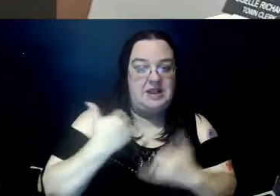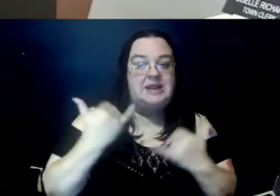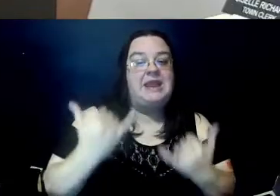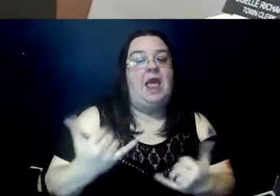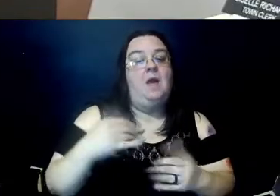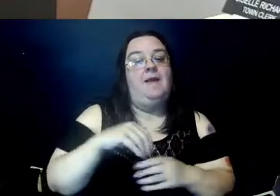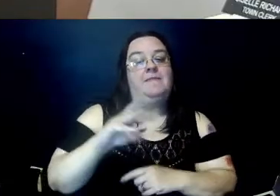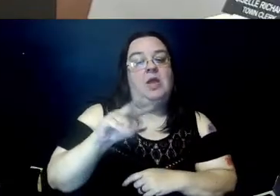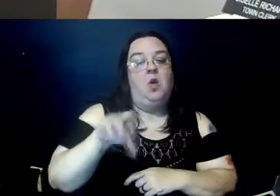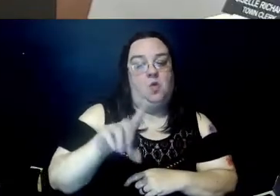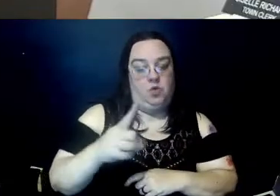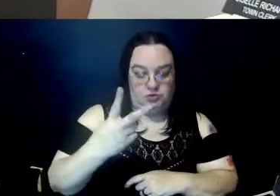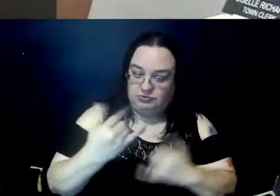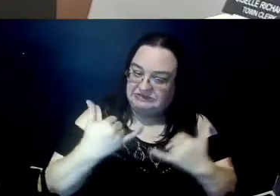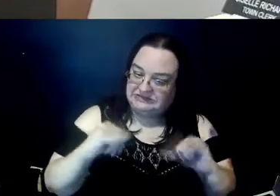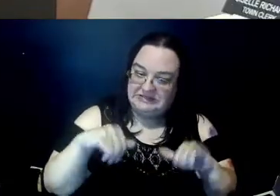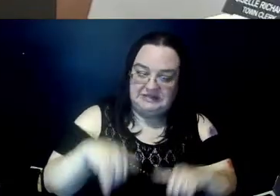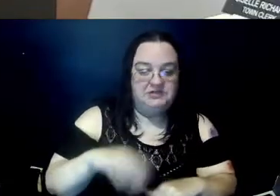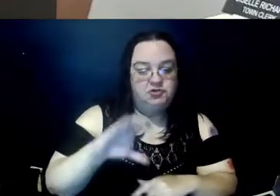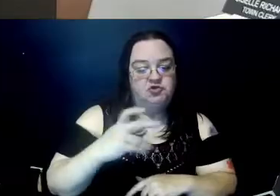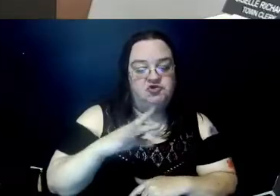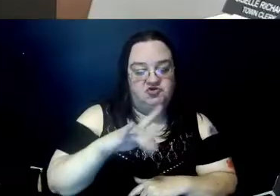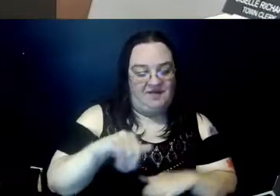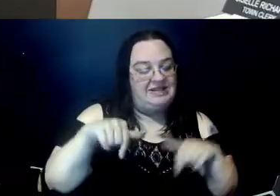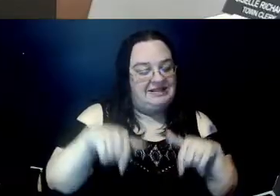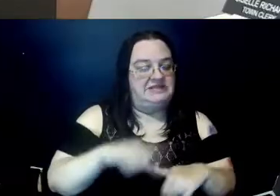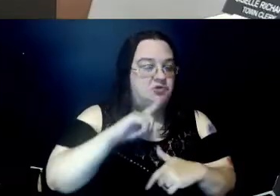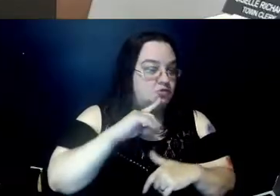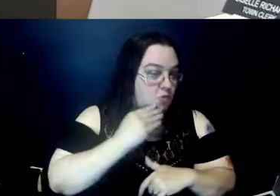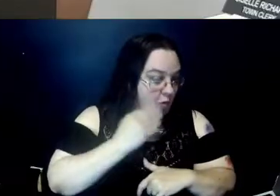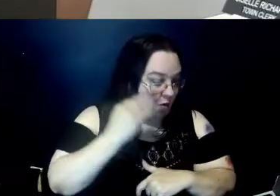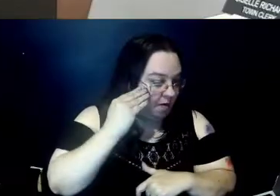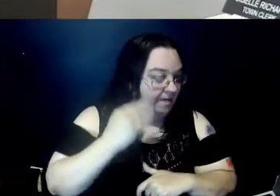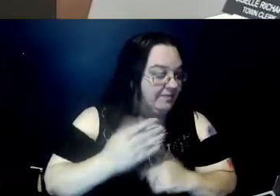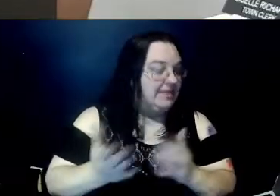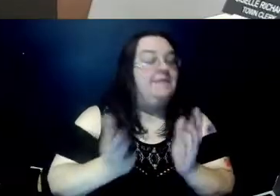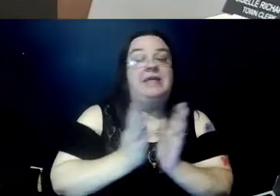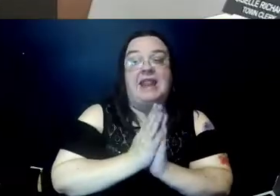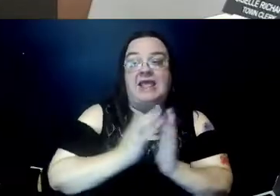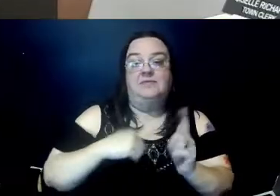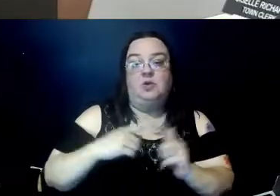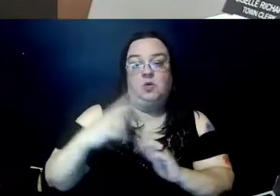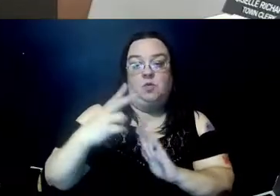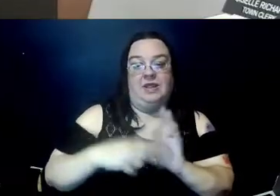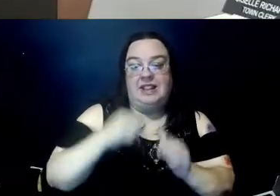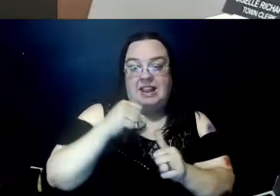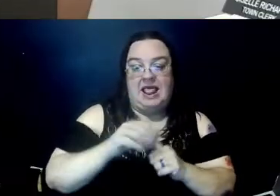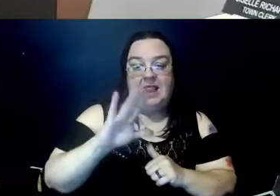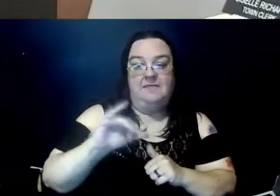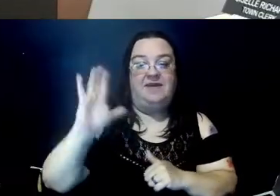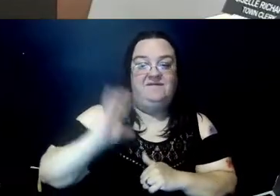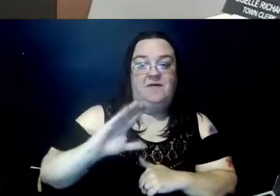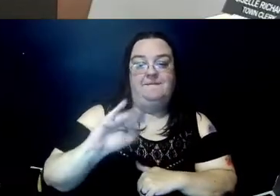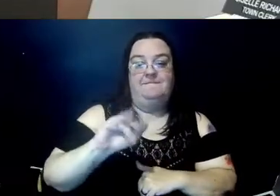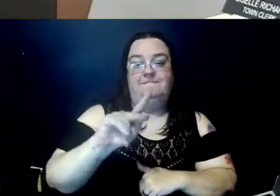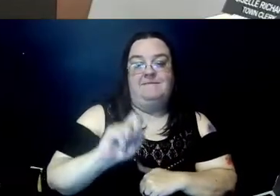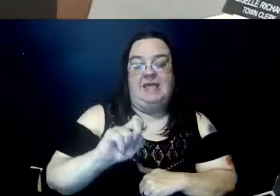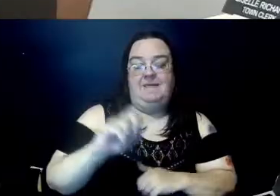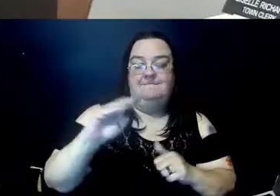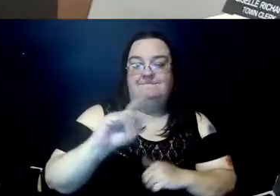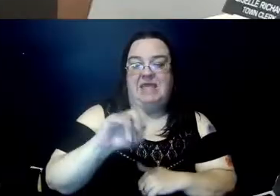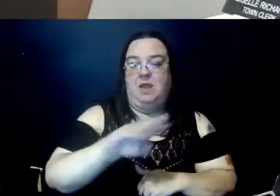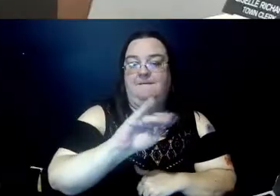2, still here in Cheverly, so this is home. And I've been asked to read this letter by former Mayor Mike Callahan, but first I want to